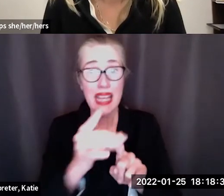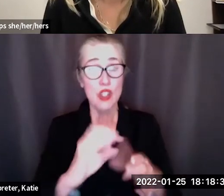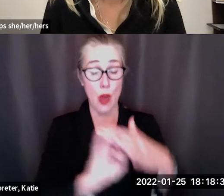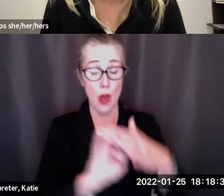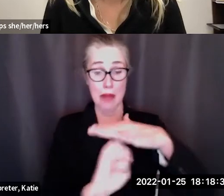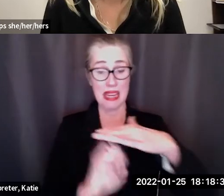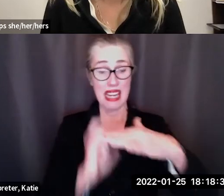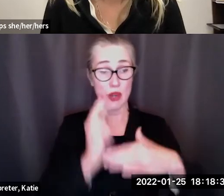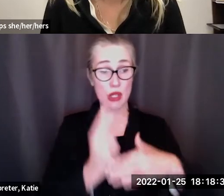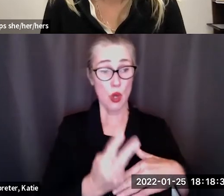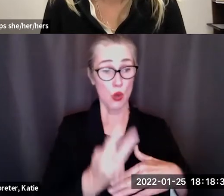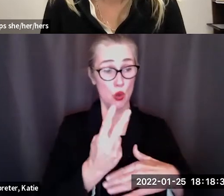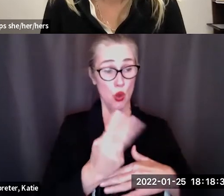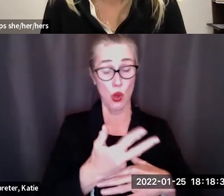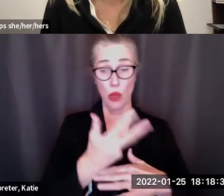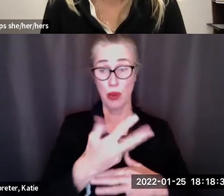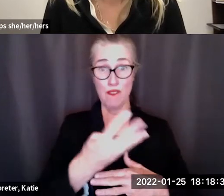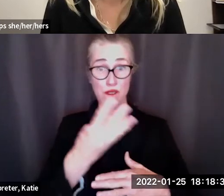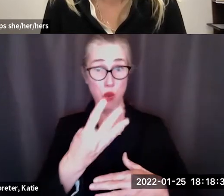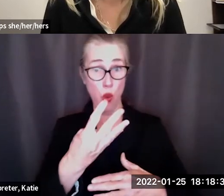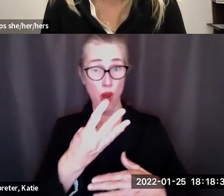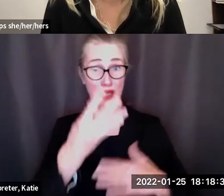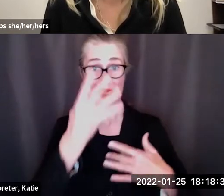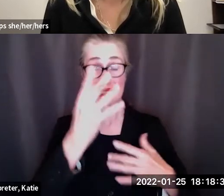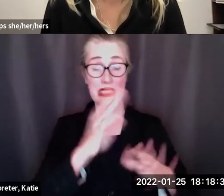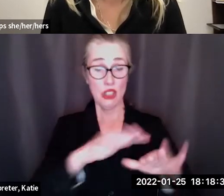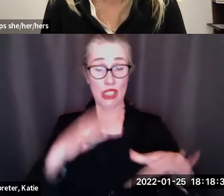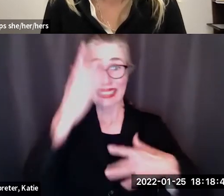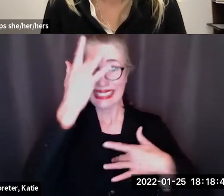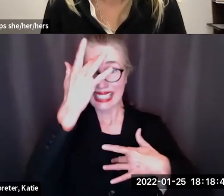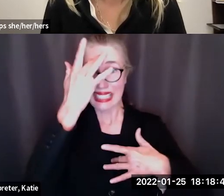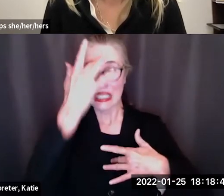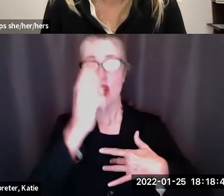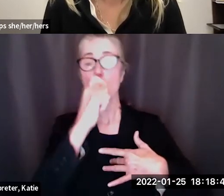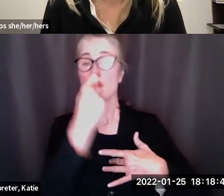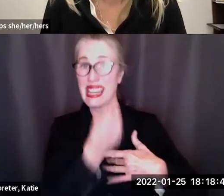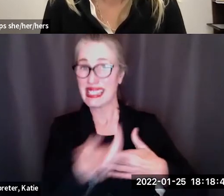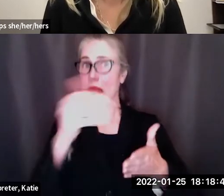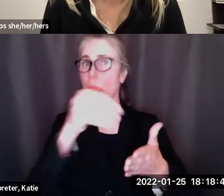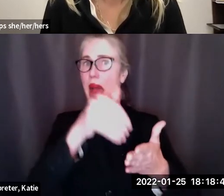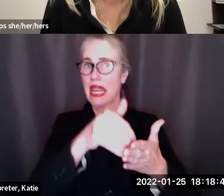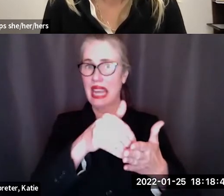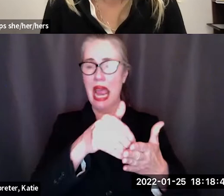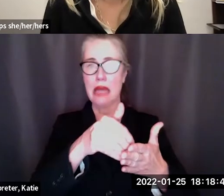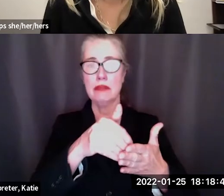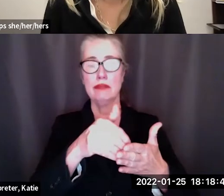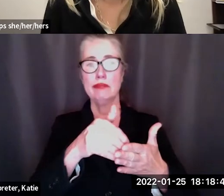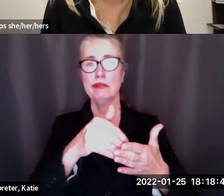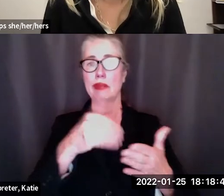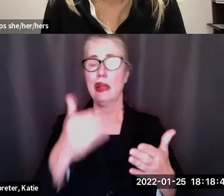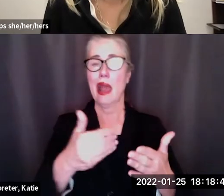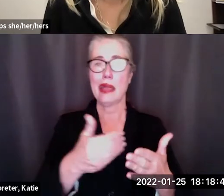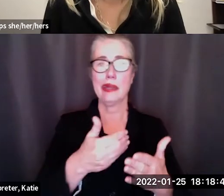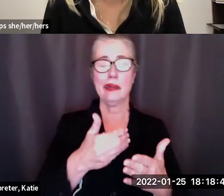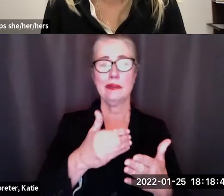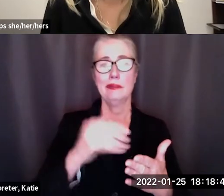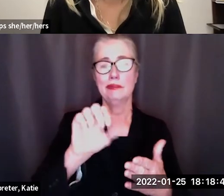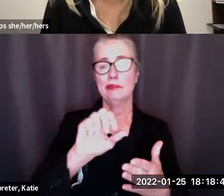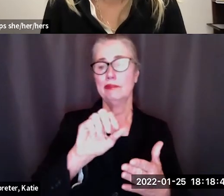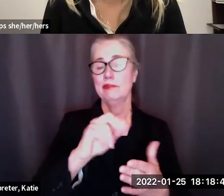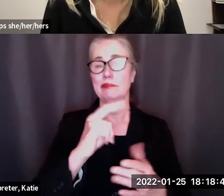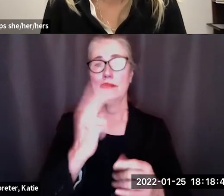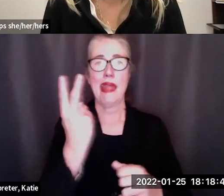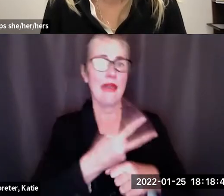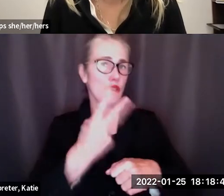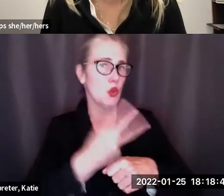two or three or four cases we went back and tested them every other day just to keep track of that so that's what we were doing in the